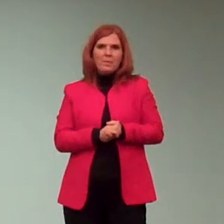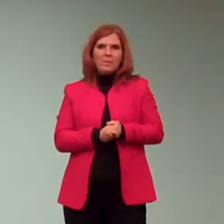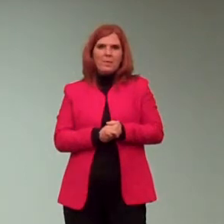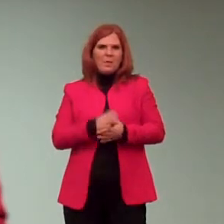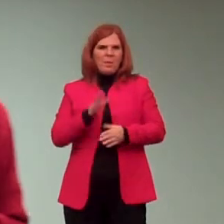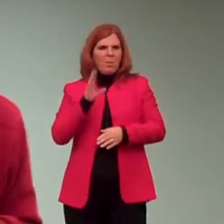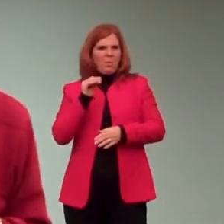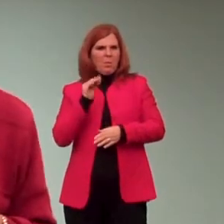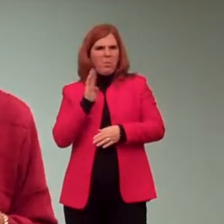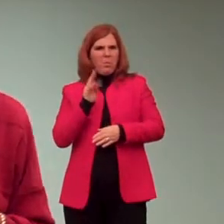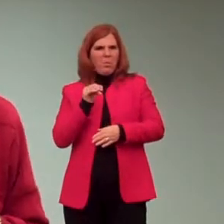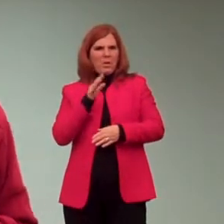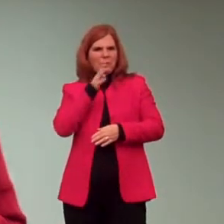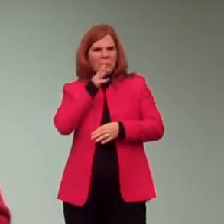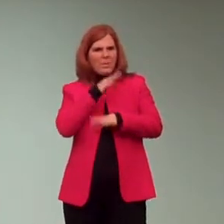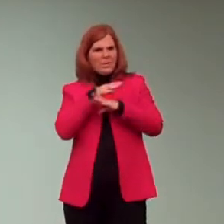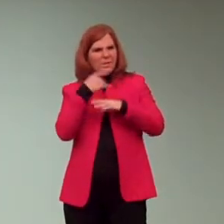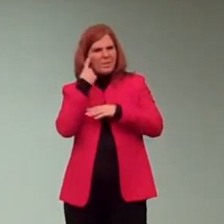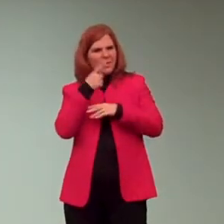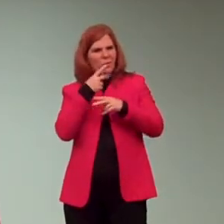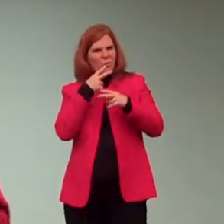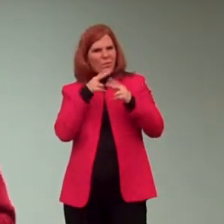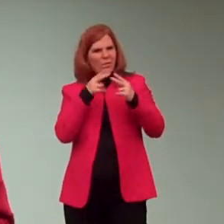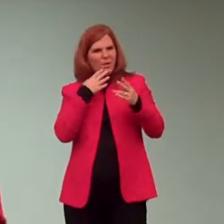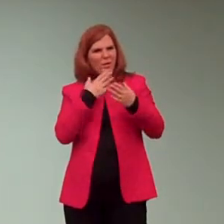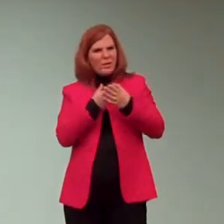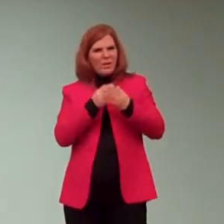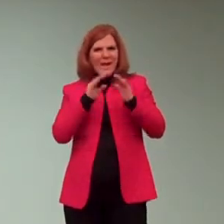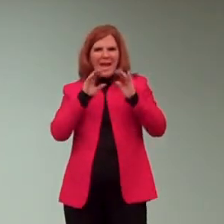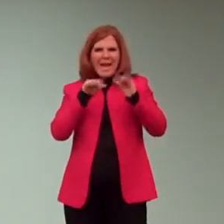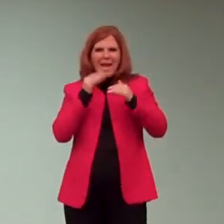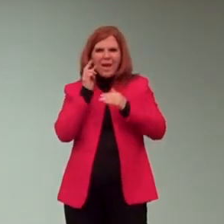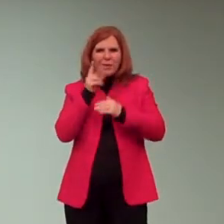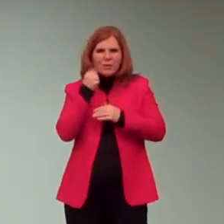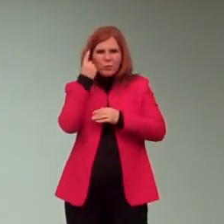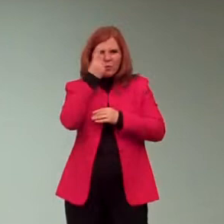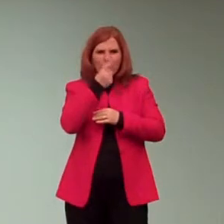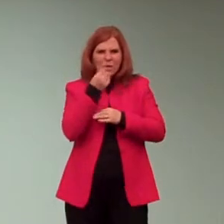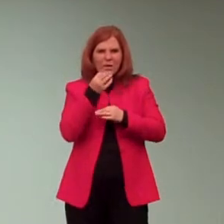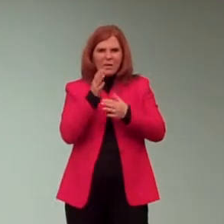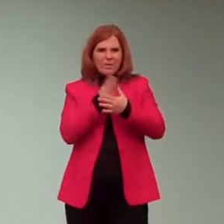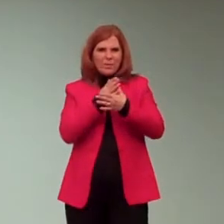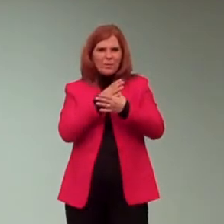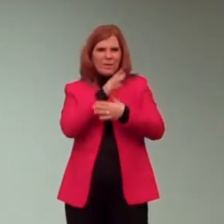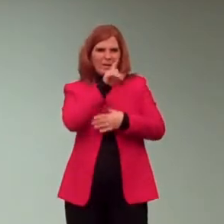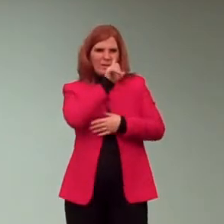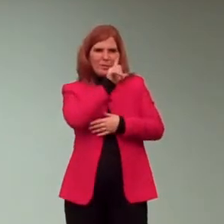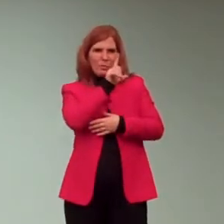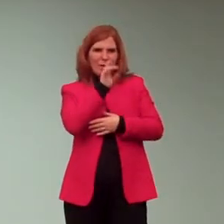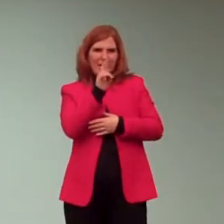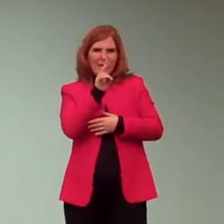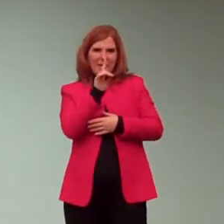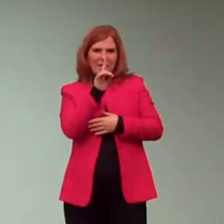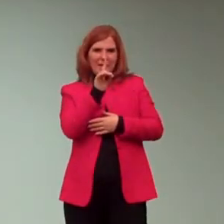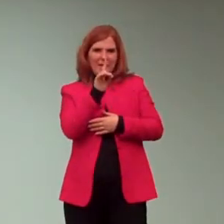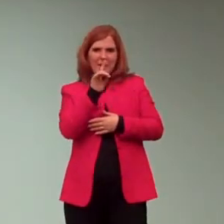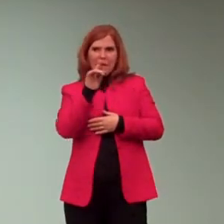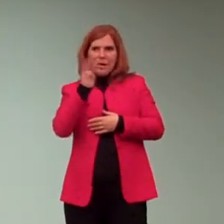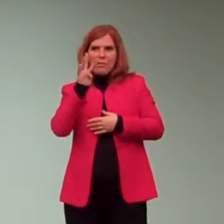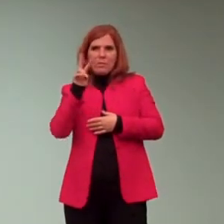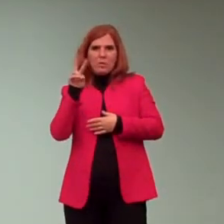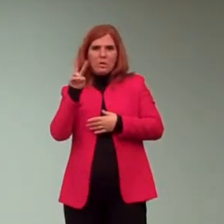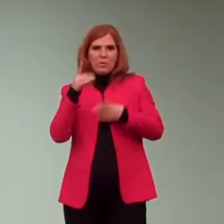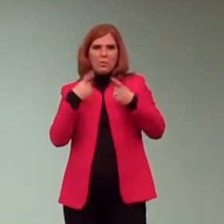well, your grandmother doesn't look very good. I said, how would you look if between your ages of 28 and 42 you had